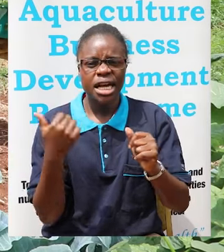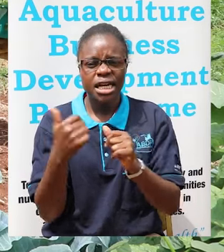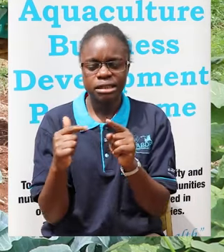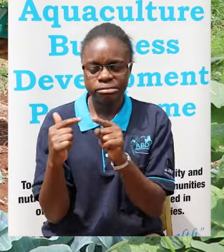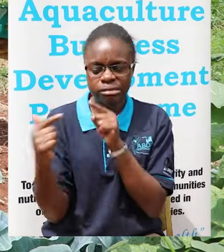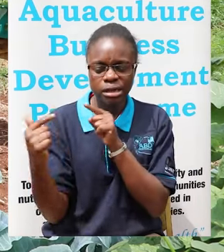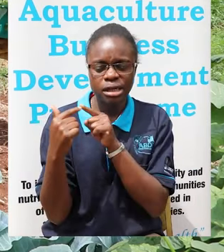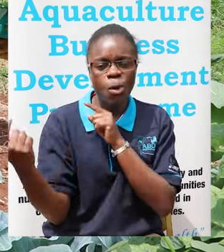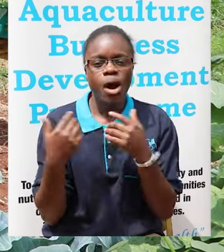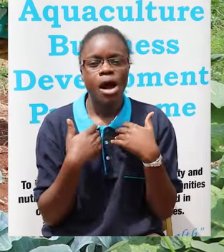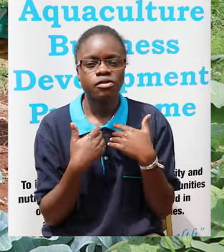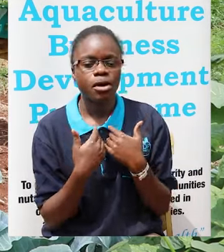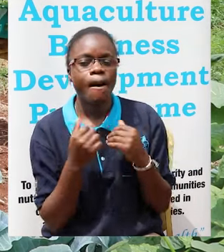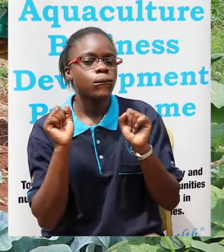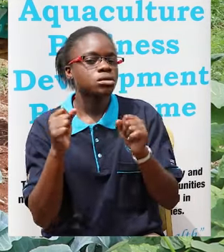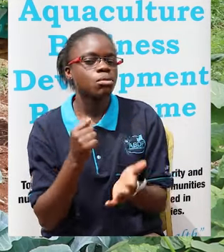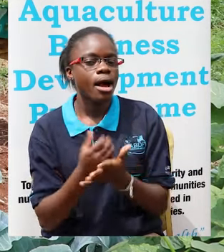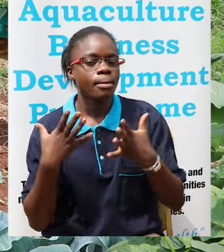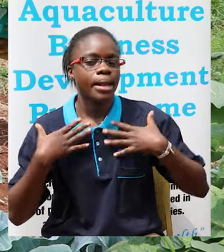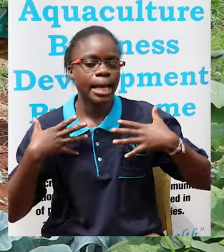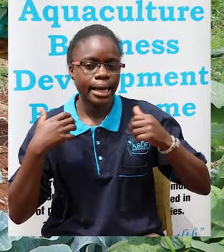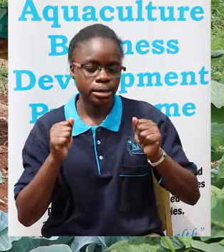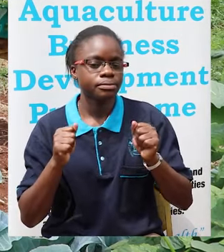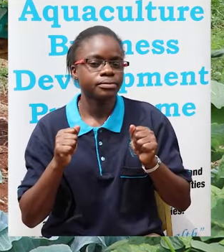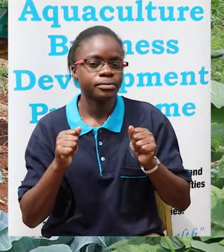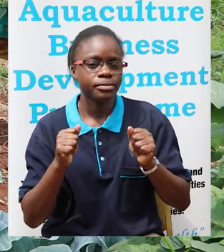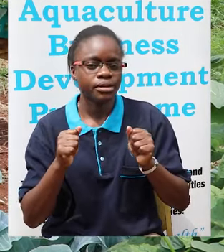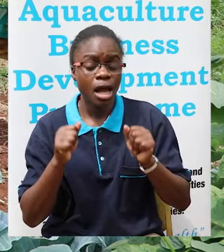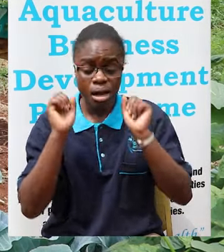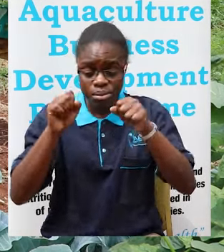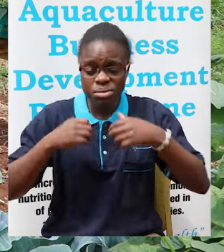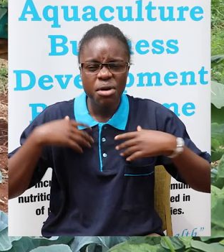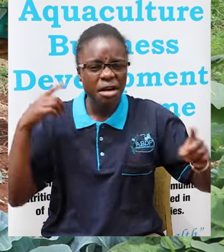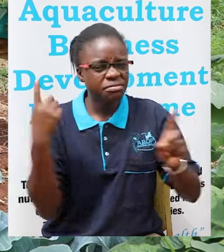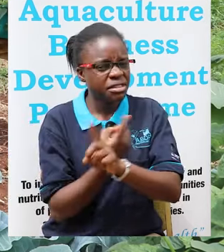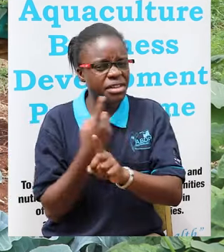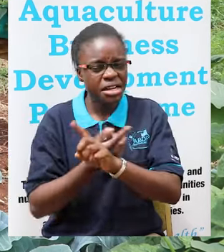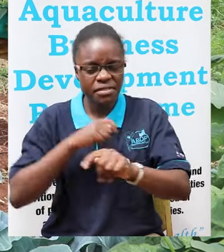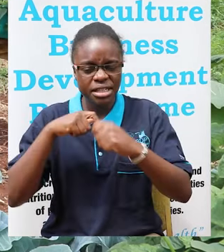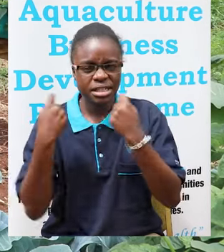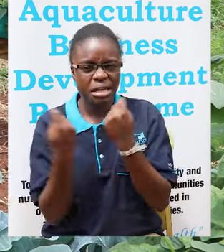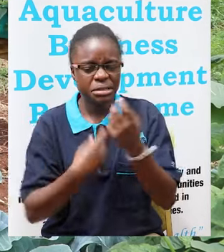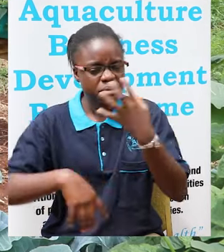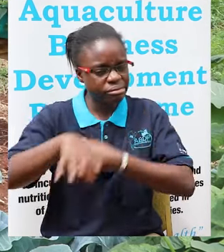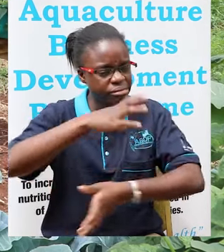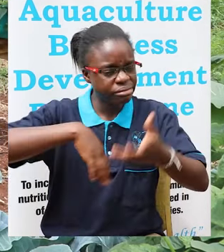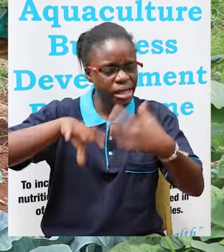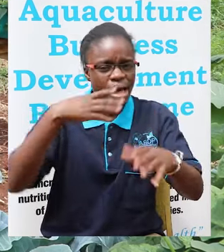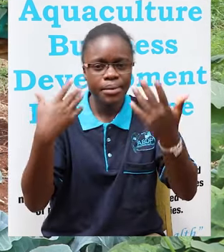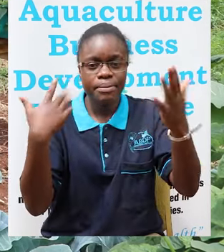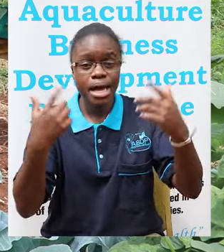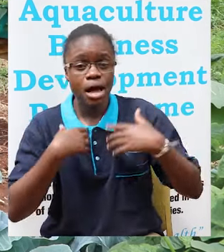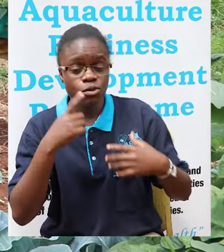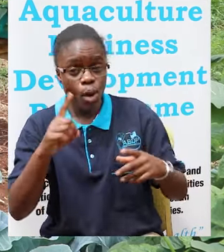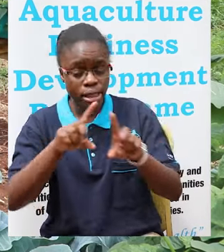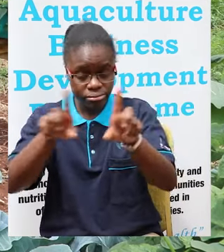So that is the importance of these gardens. And I can have a variety. Actually, I can have one bucket or basin